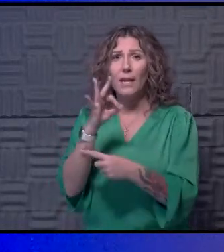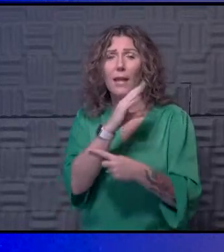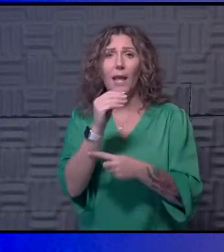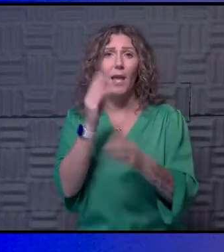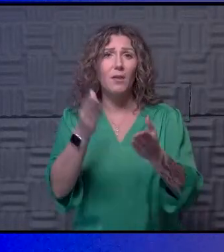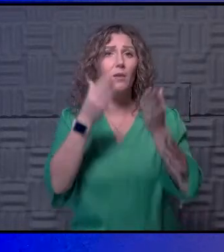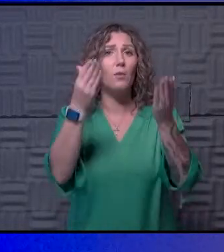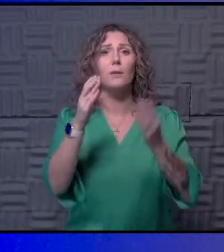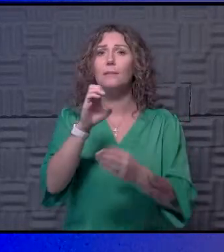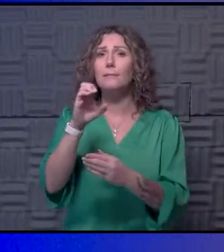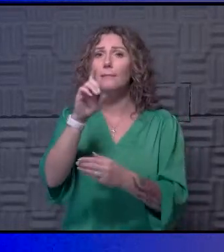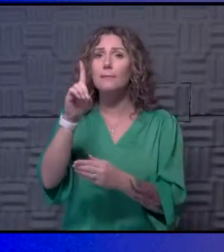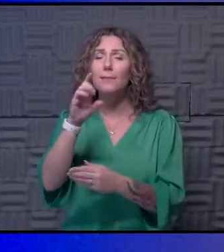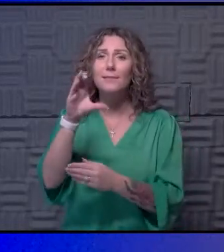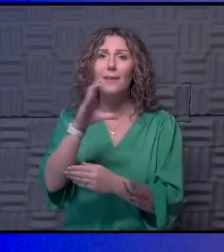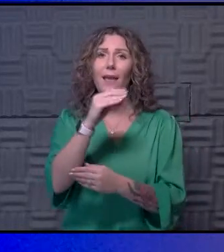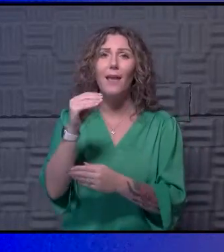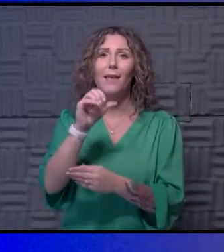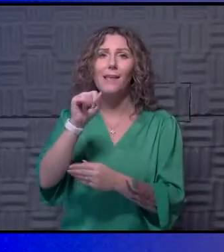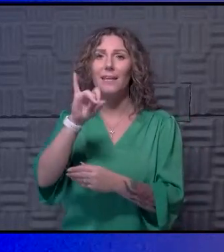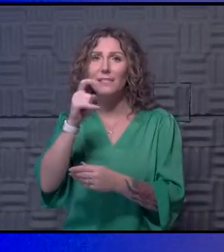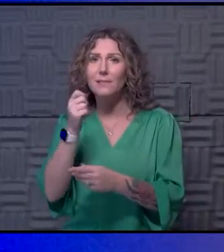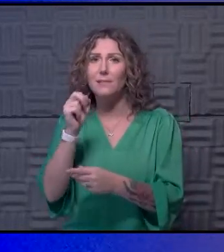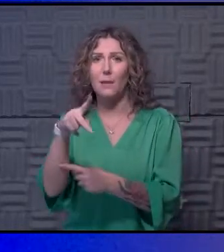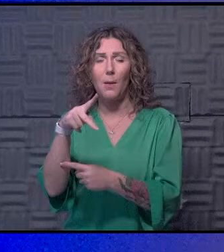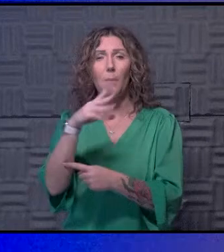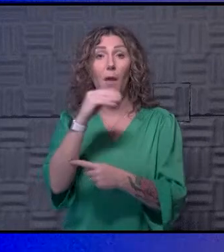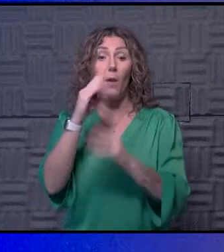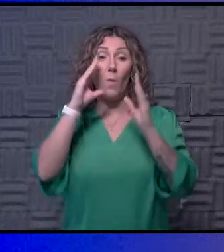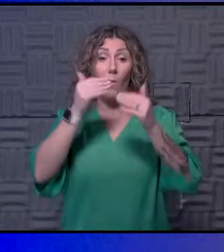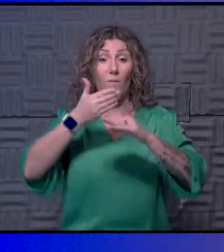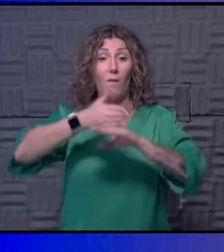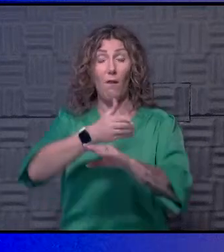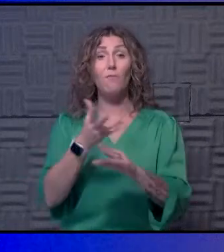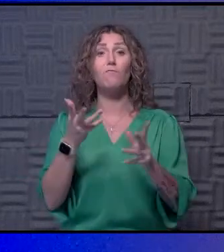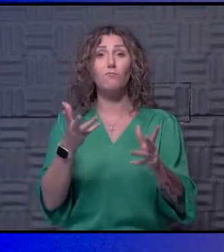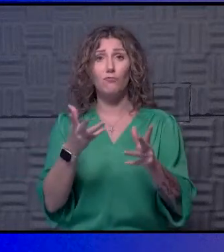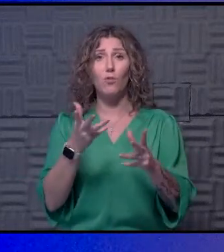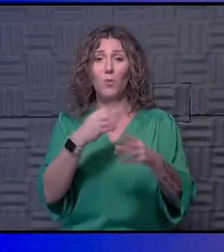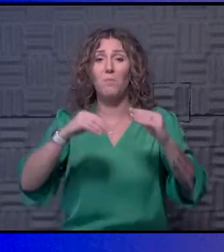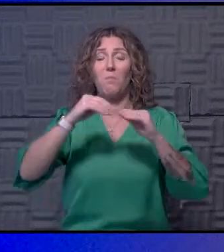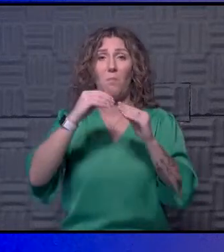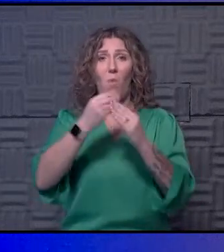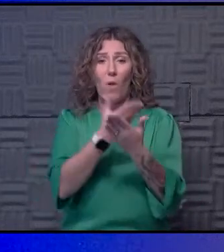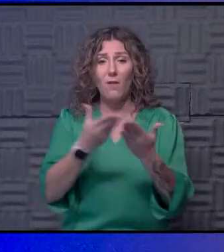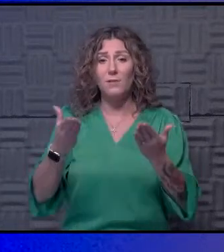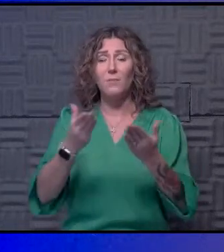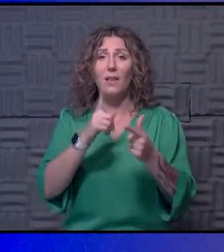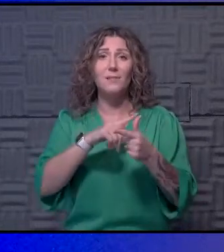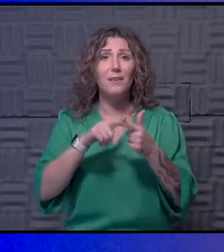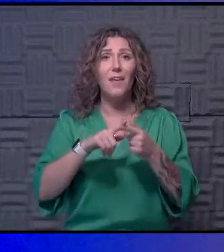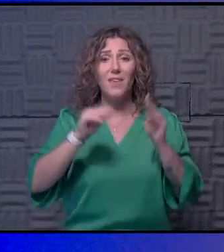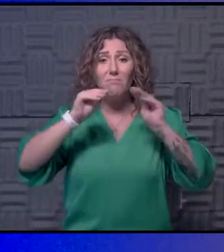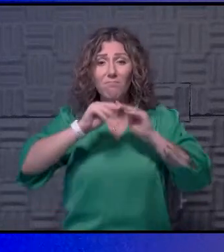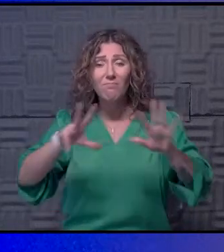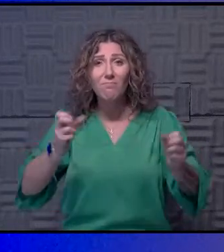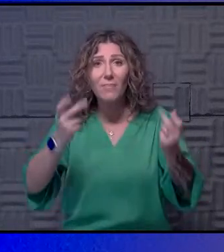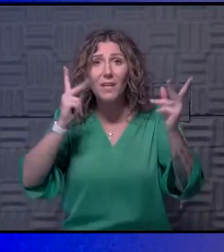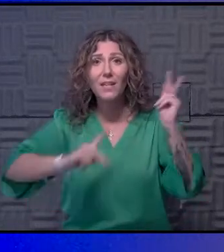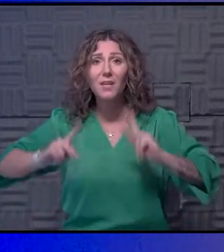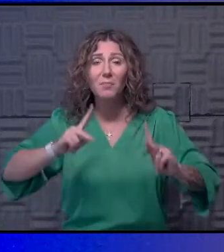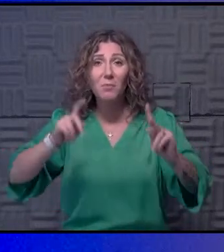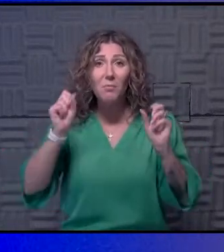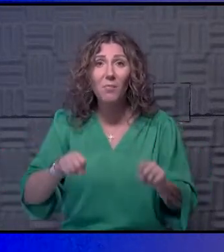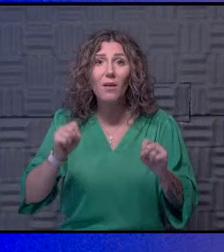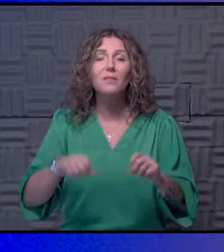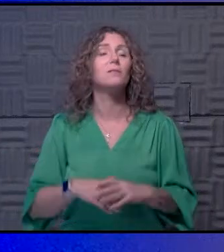and ACIP. And hopefully after that, we can get more supply and give it out to as many people as we are able